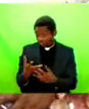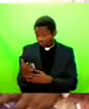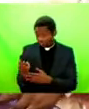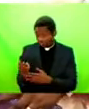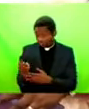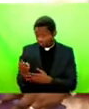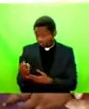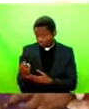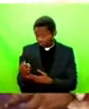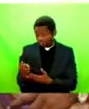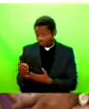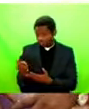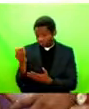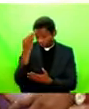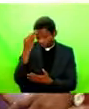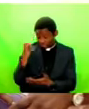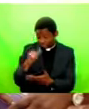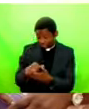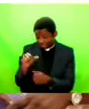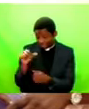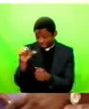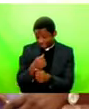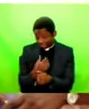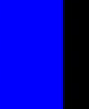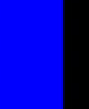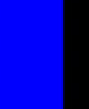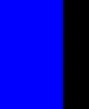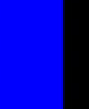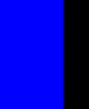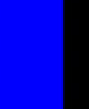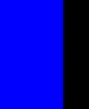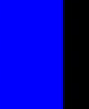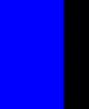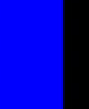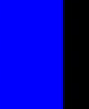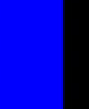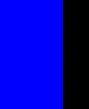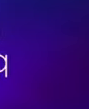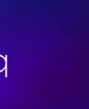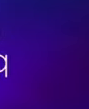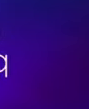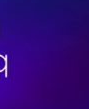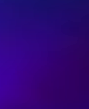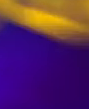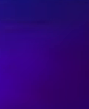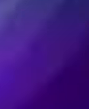everything we are now is